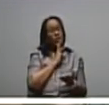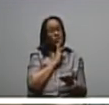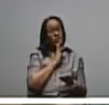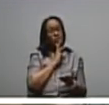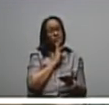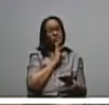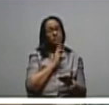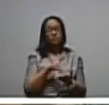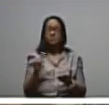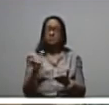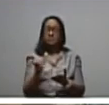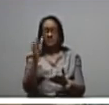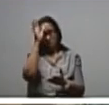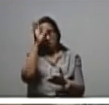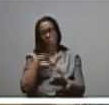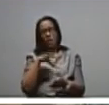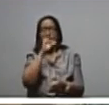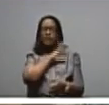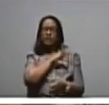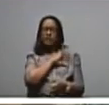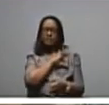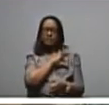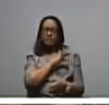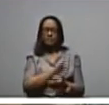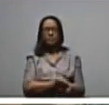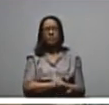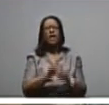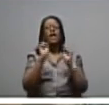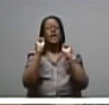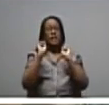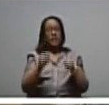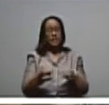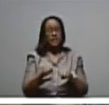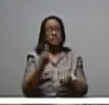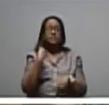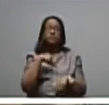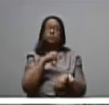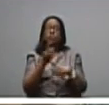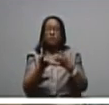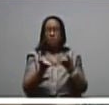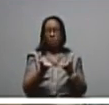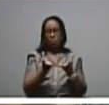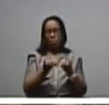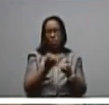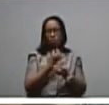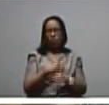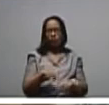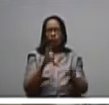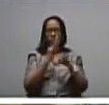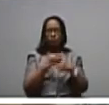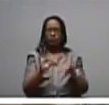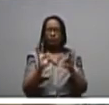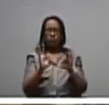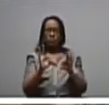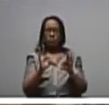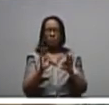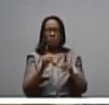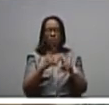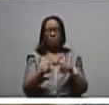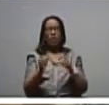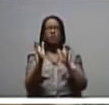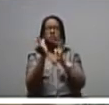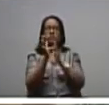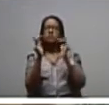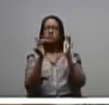the way that somebody has to pay for the freeness, Jesus in His blood paid for